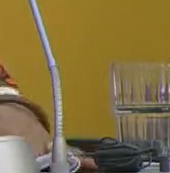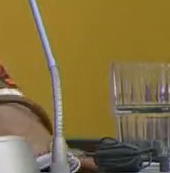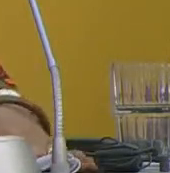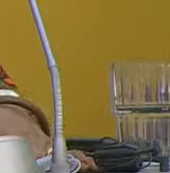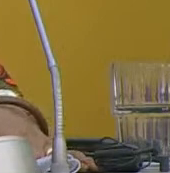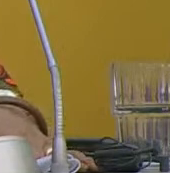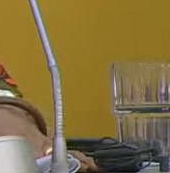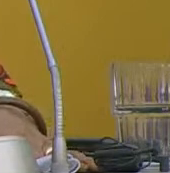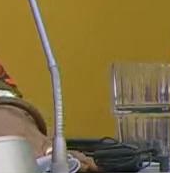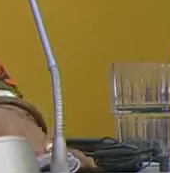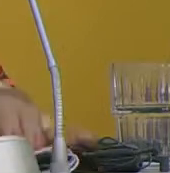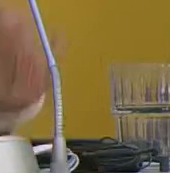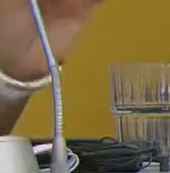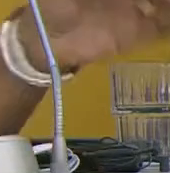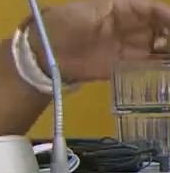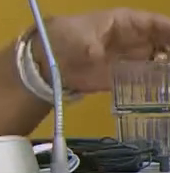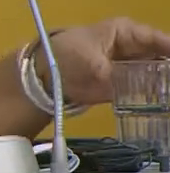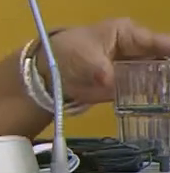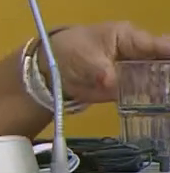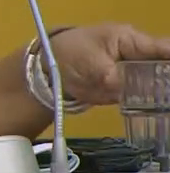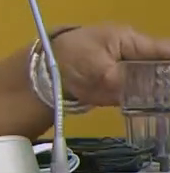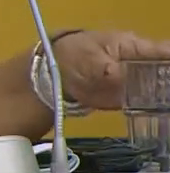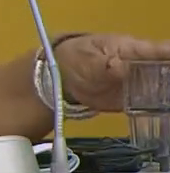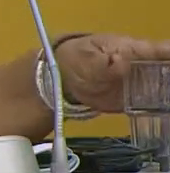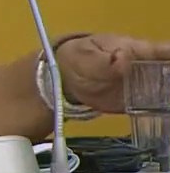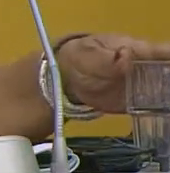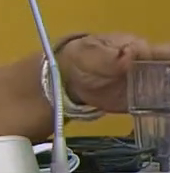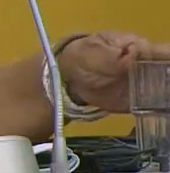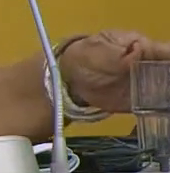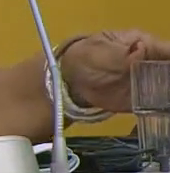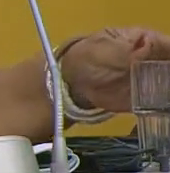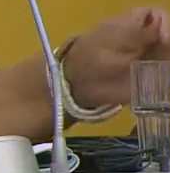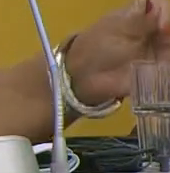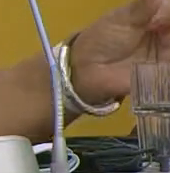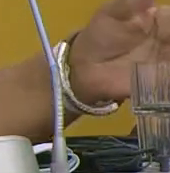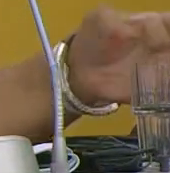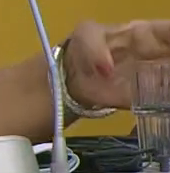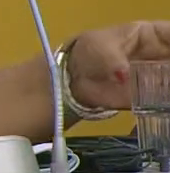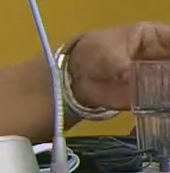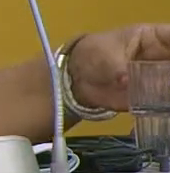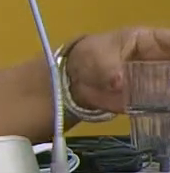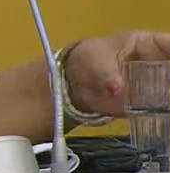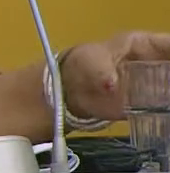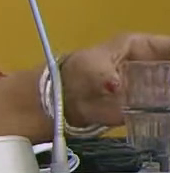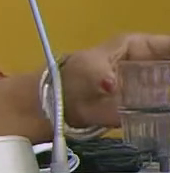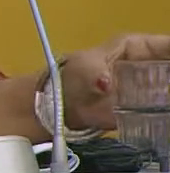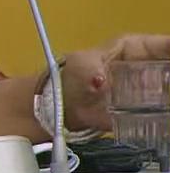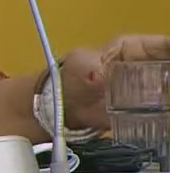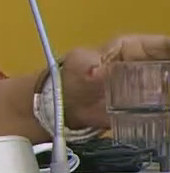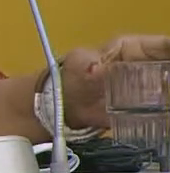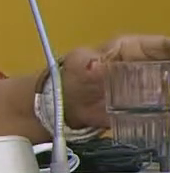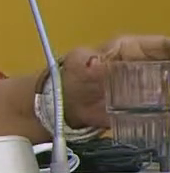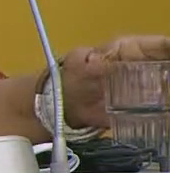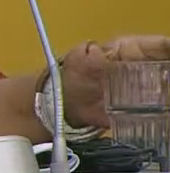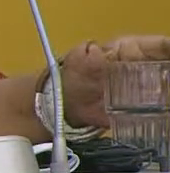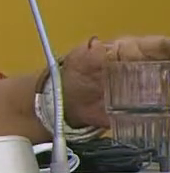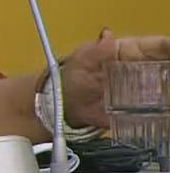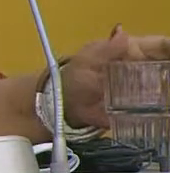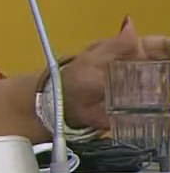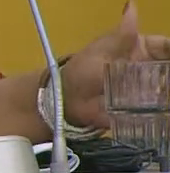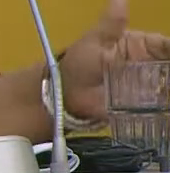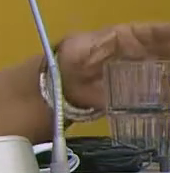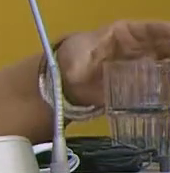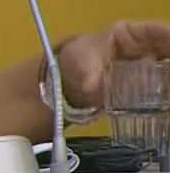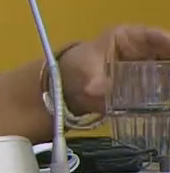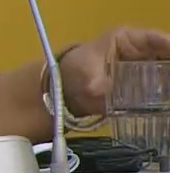another patronizing outlook to say I should listen to you or read, so far as your responses are concerned, you attribute this to